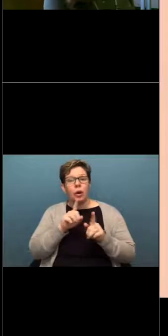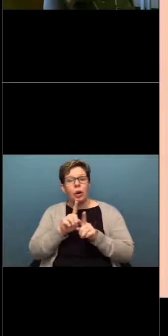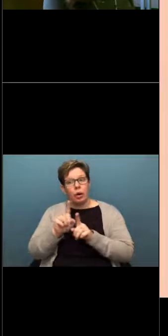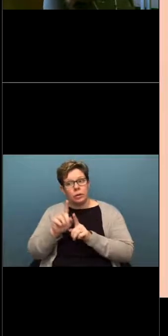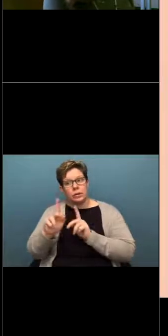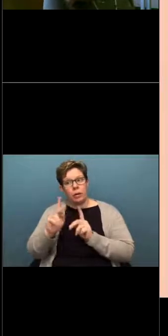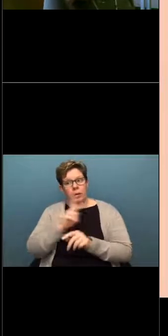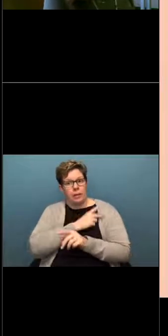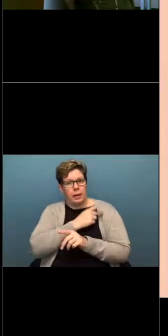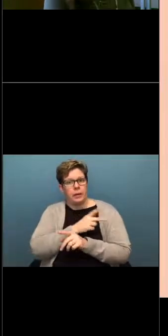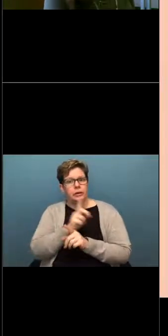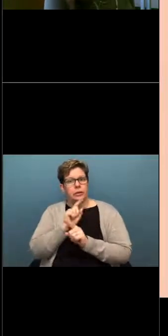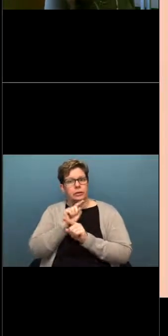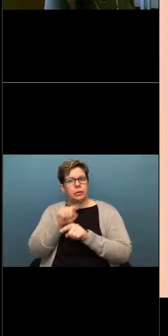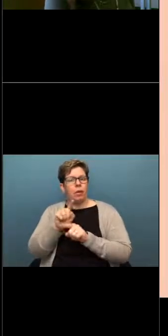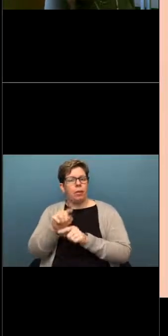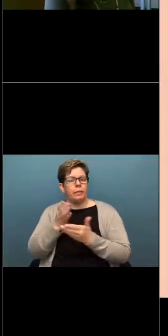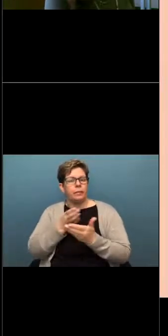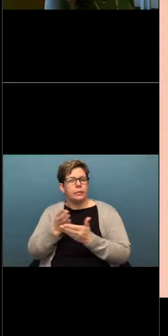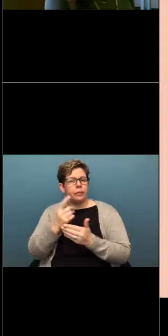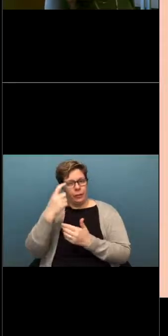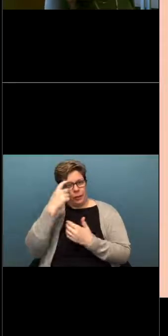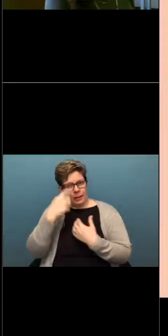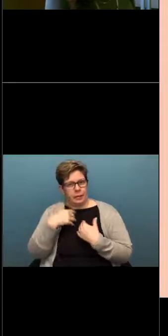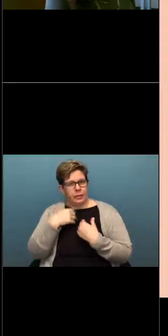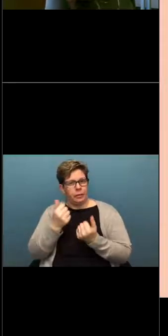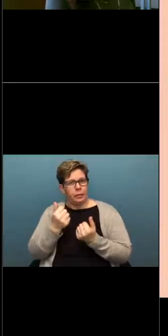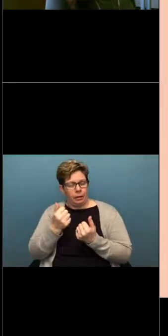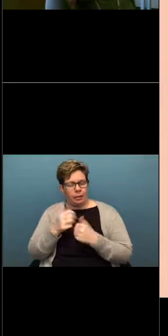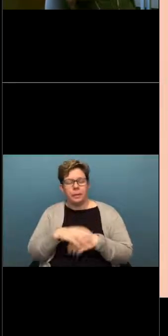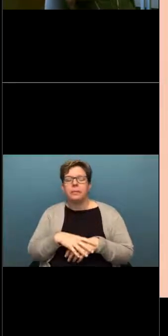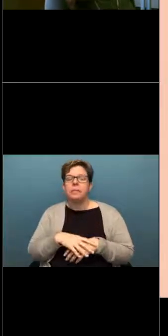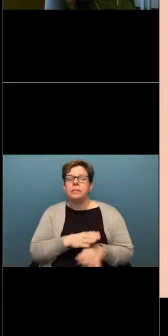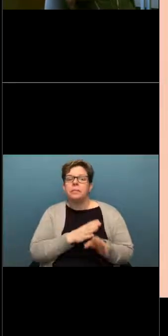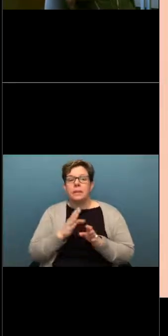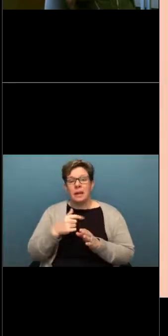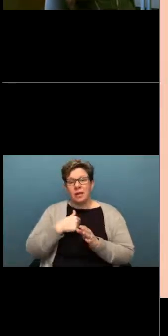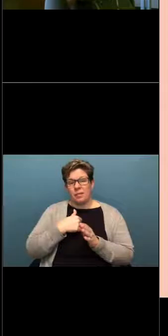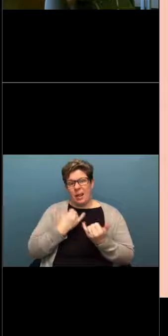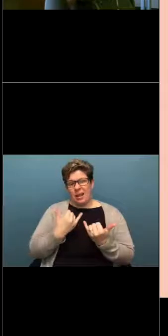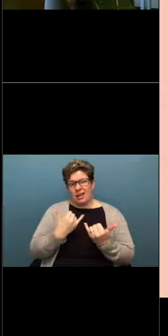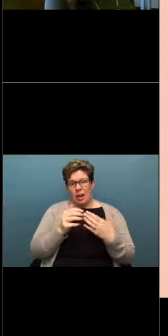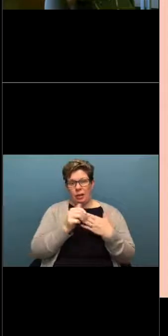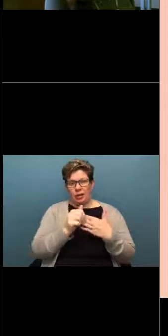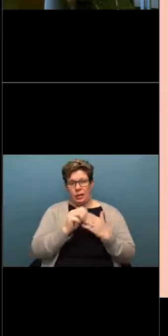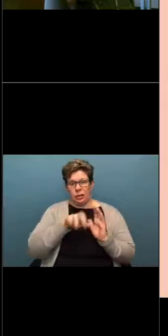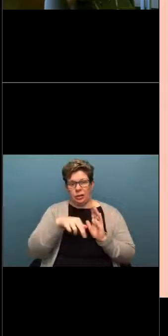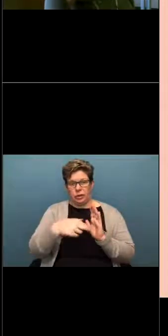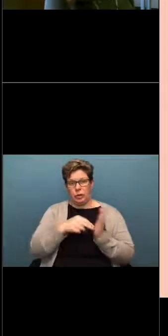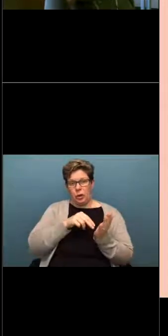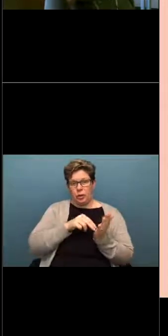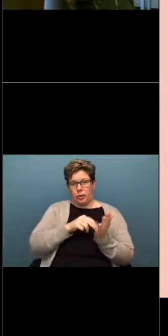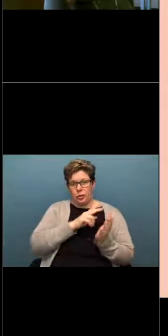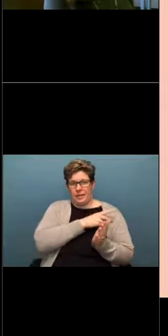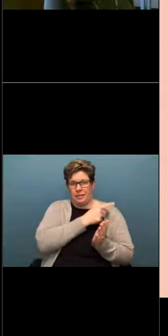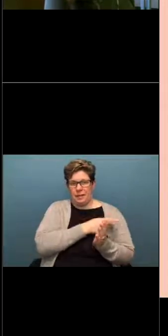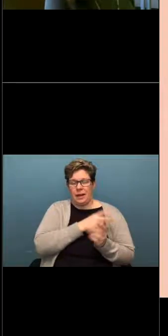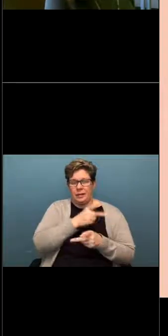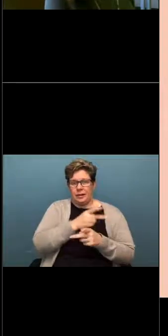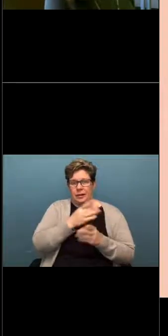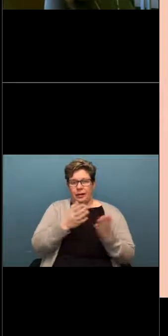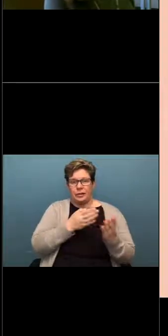needs. As Alejandra mentioned, I am with St. Luke's in a leadership role under our nursing and patient care services